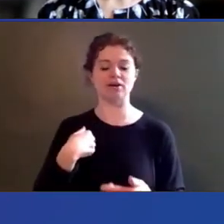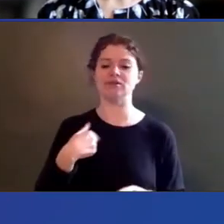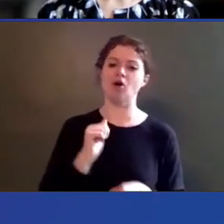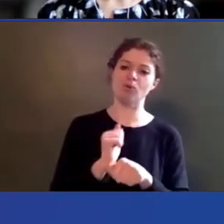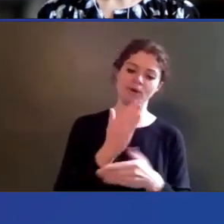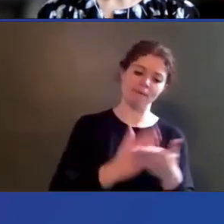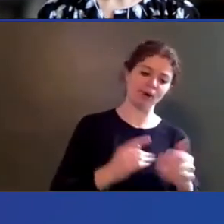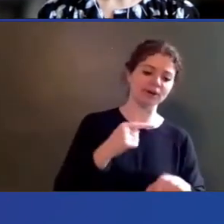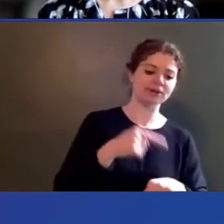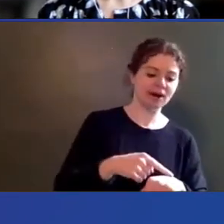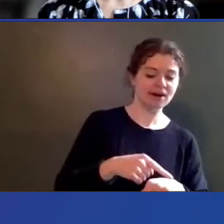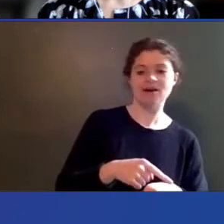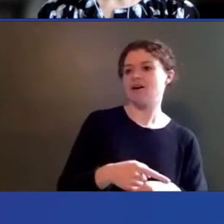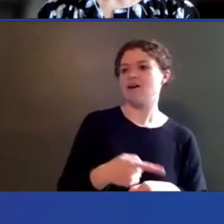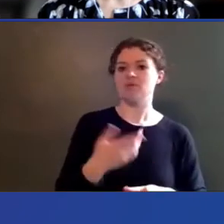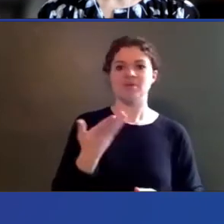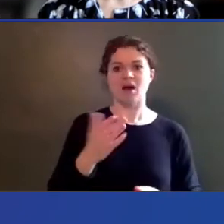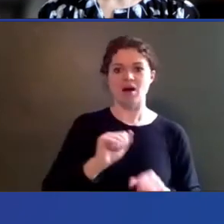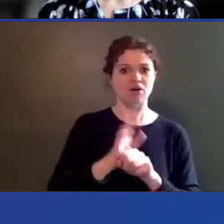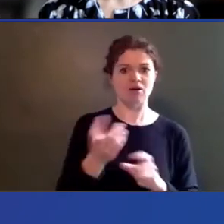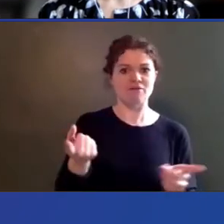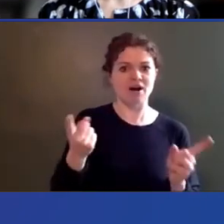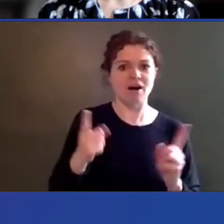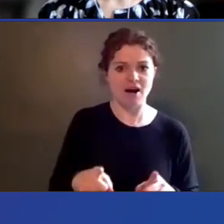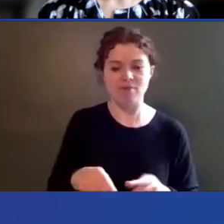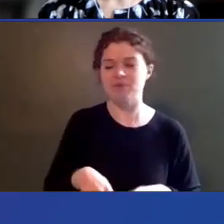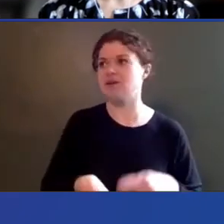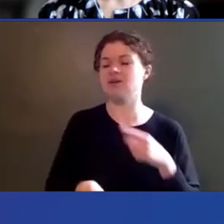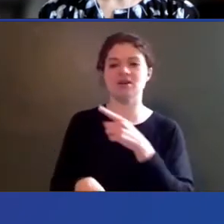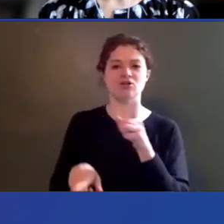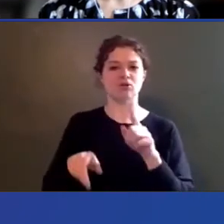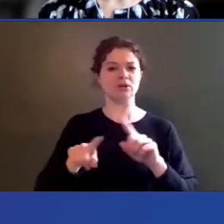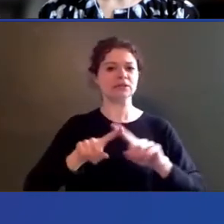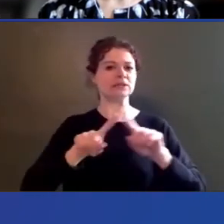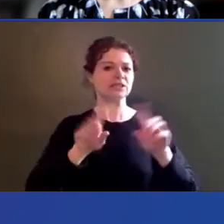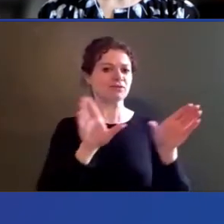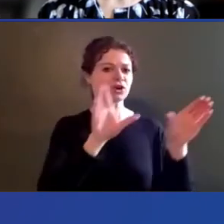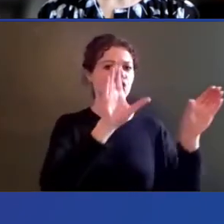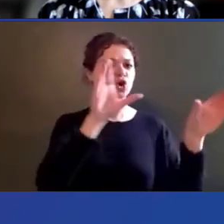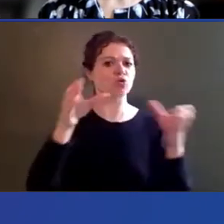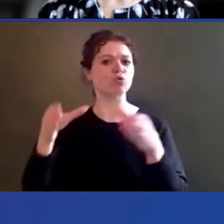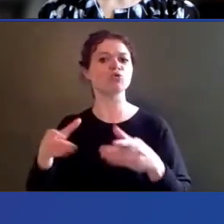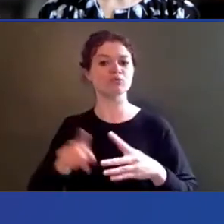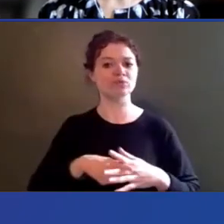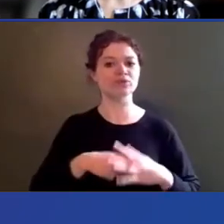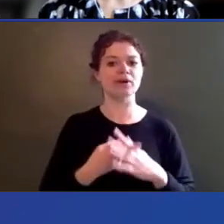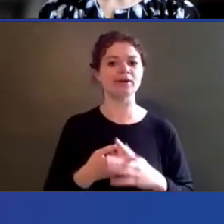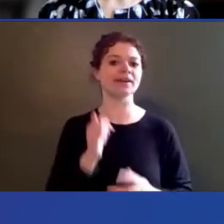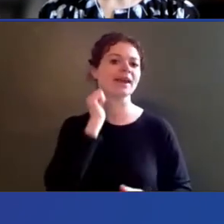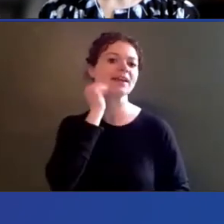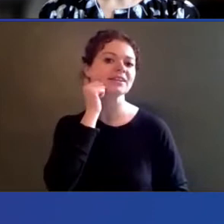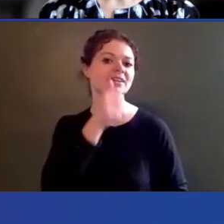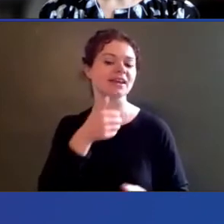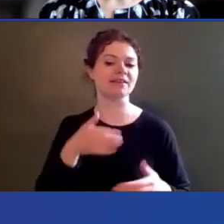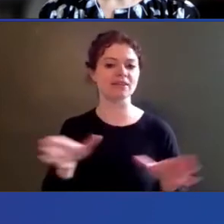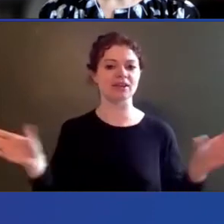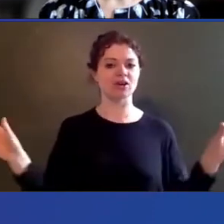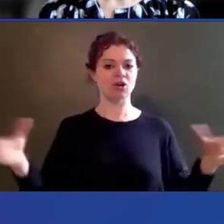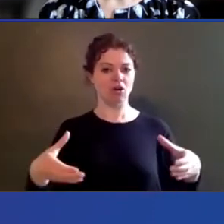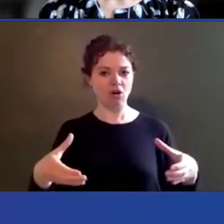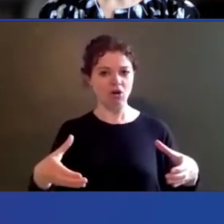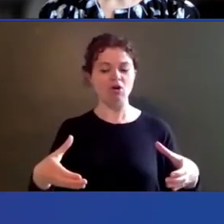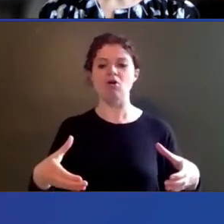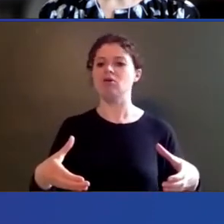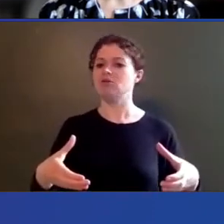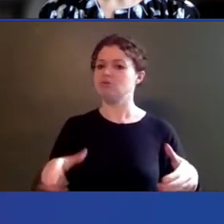Taryn Sacramone of Queen's Theater and the Cultural Institutions Group started these daily calls. And then she threw it open for